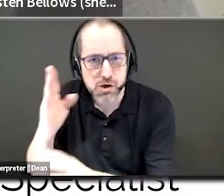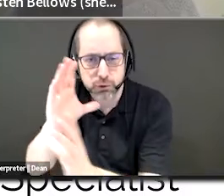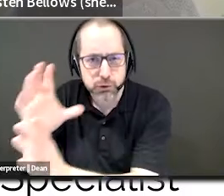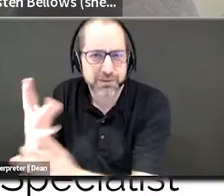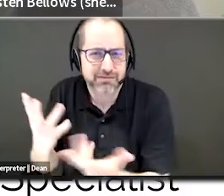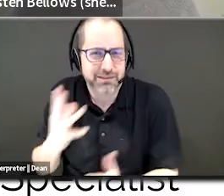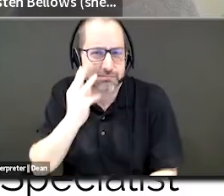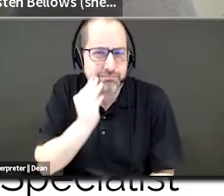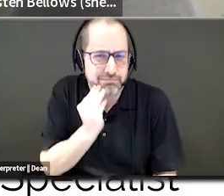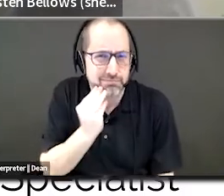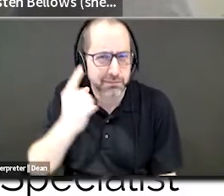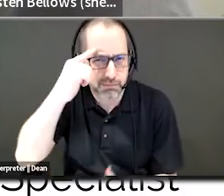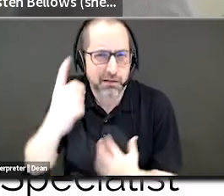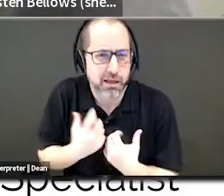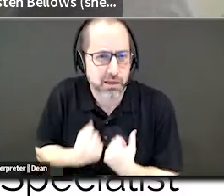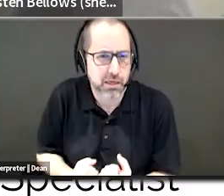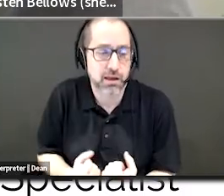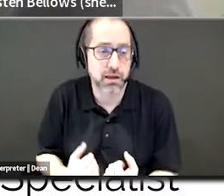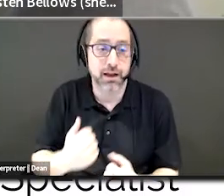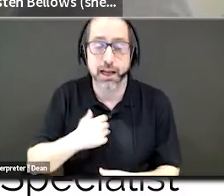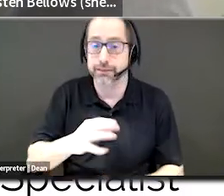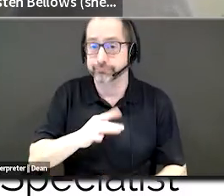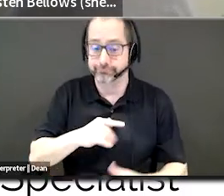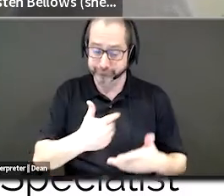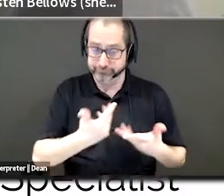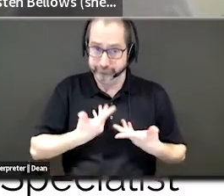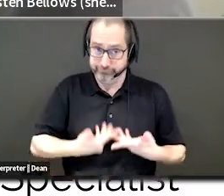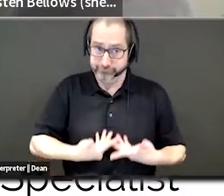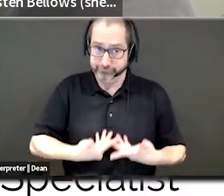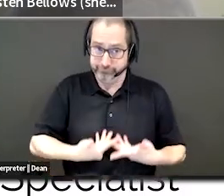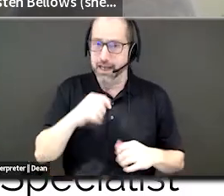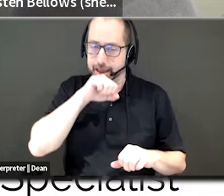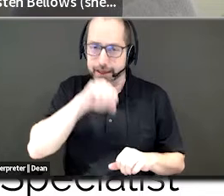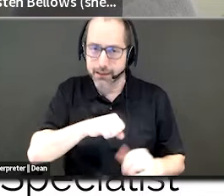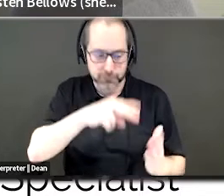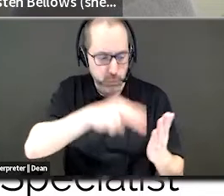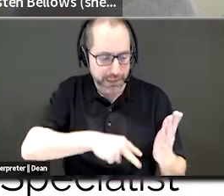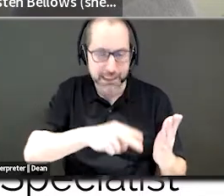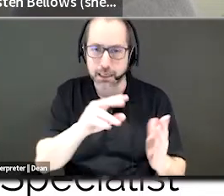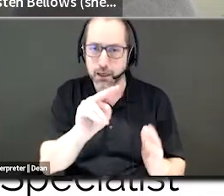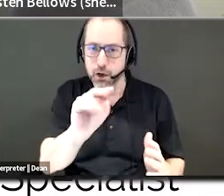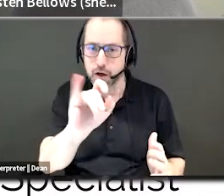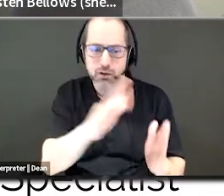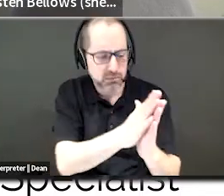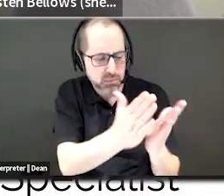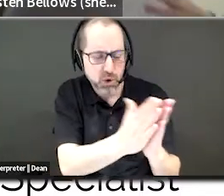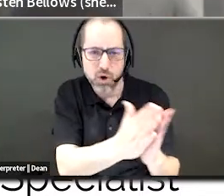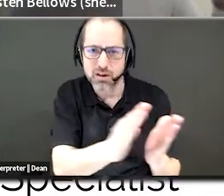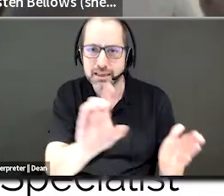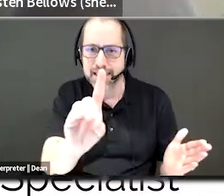And then just a little fun thing about me, I love reading dystopian novels. They are a nice distraction